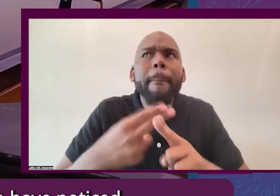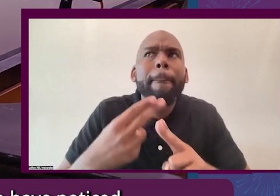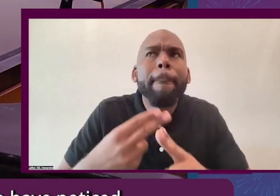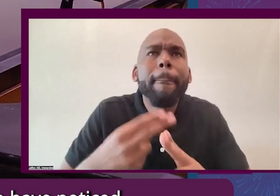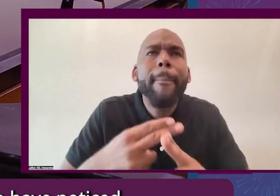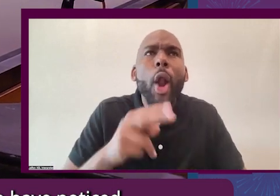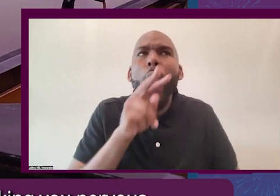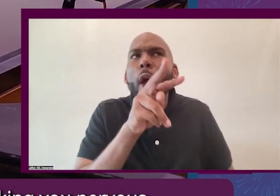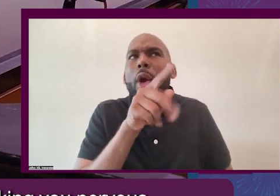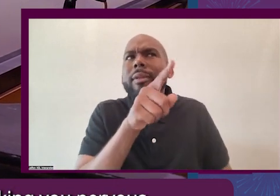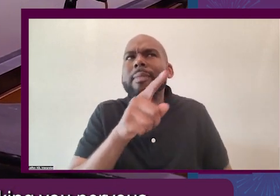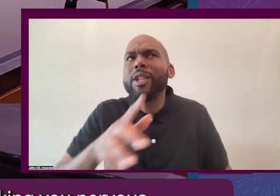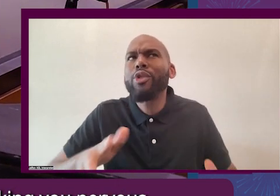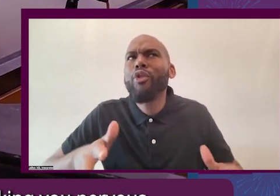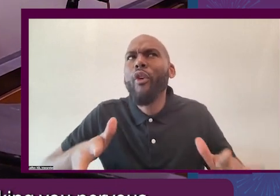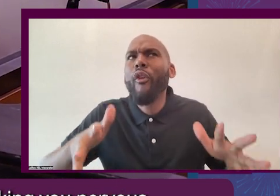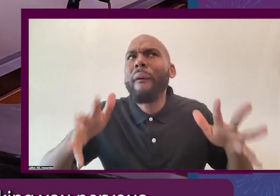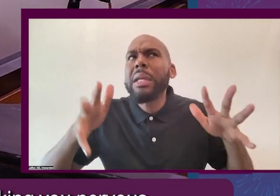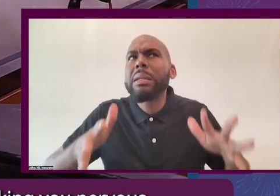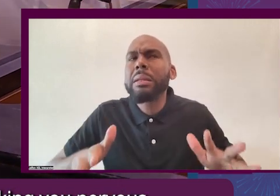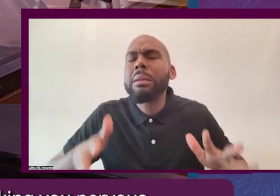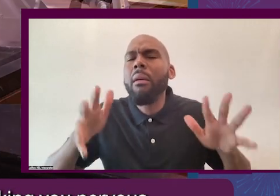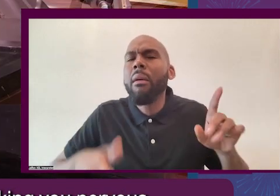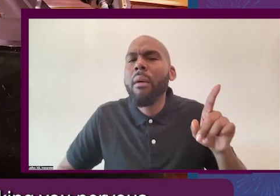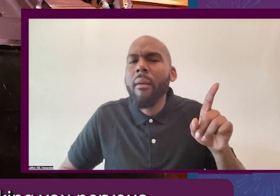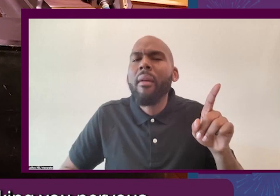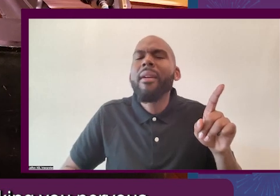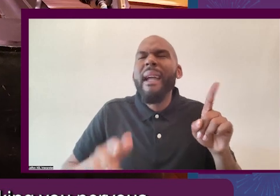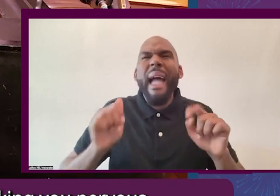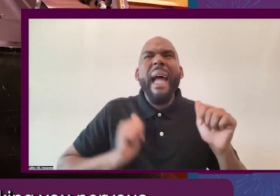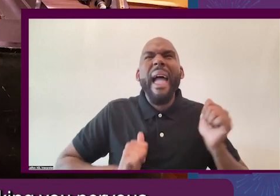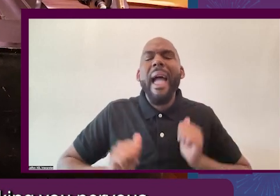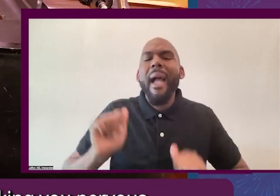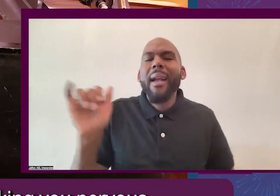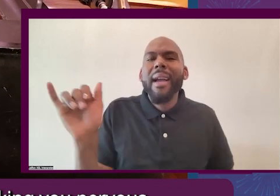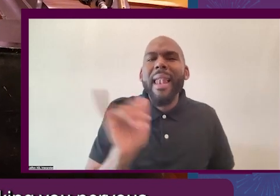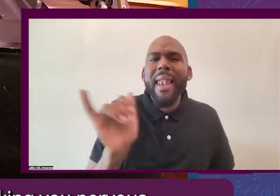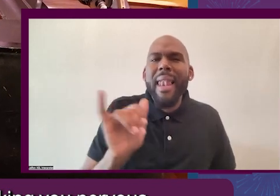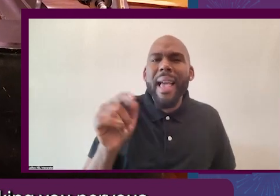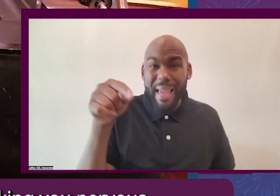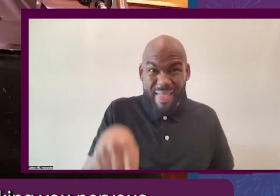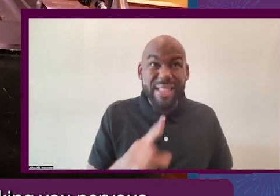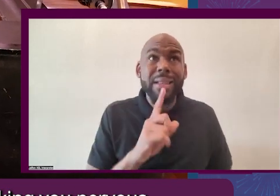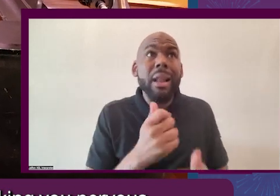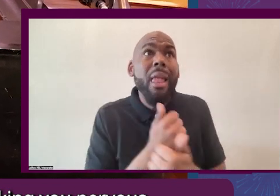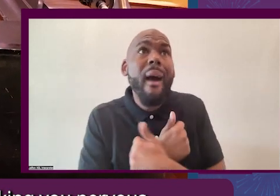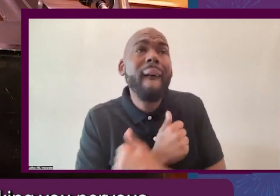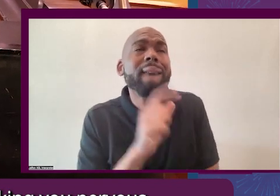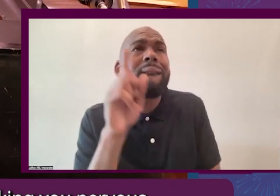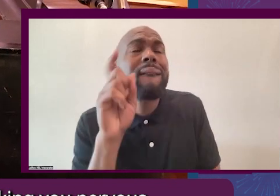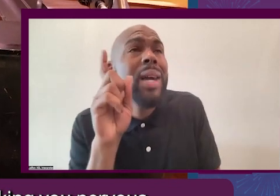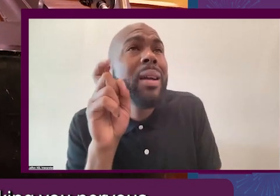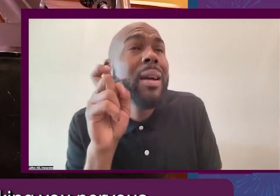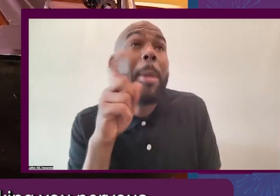my name. Oh, look, he's got a run. What's making you nervous? You act like this is love.